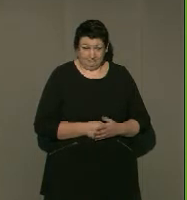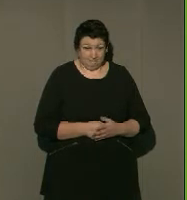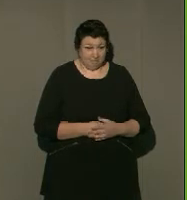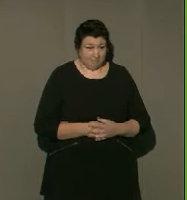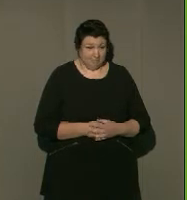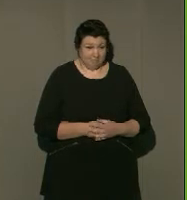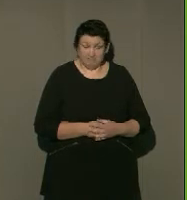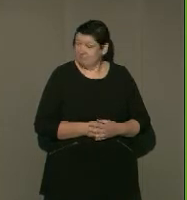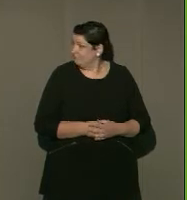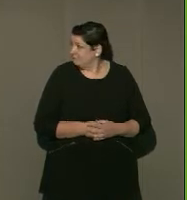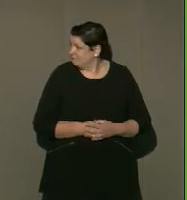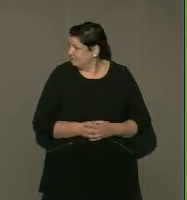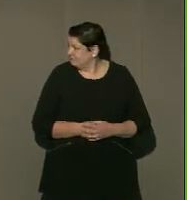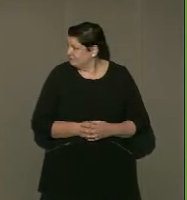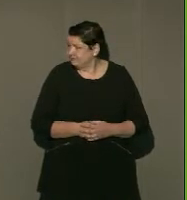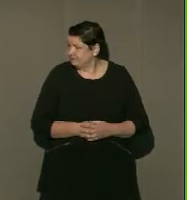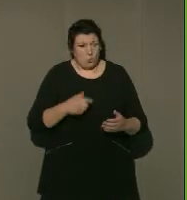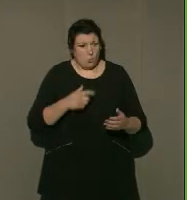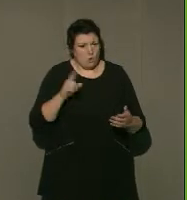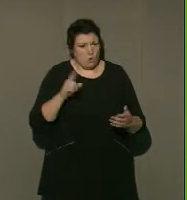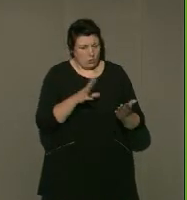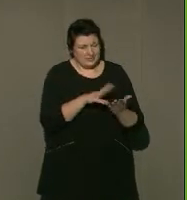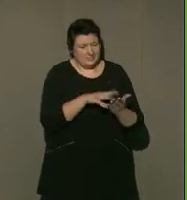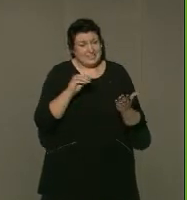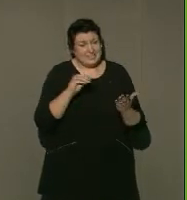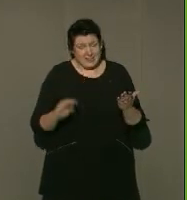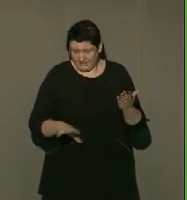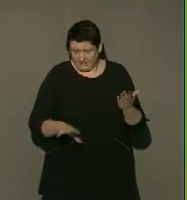he wants to delete